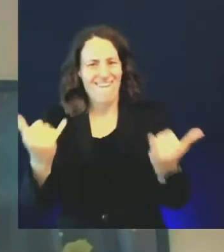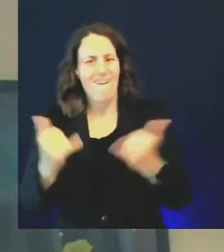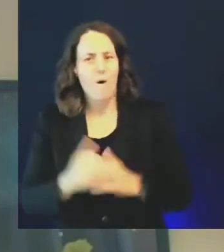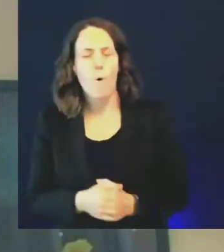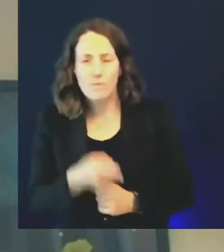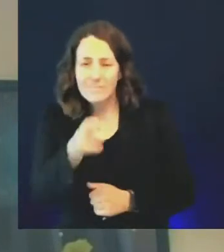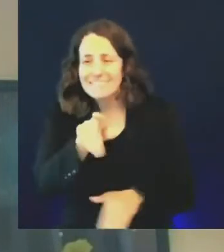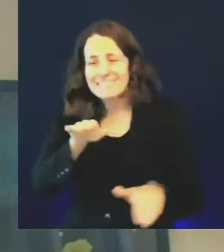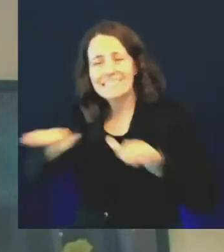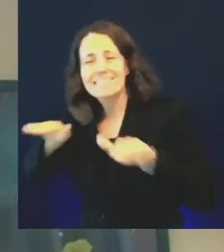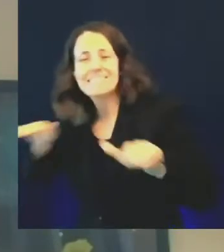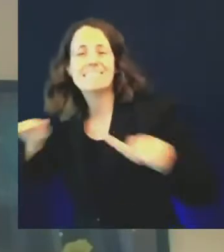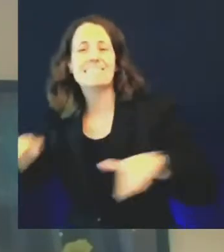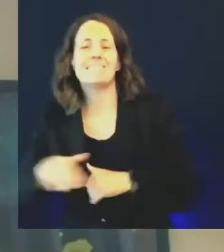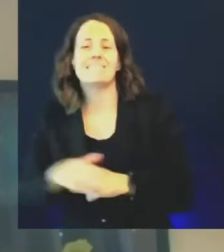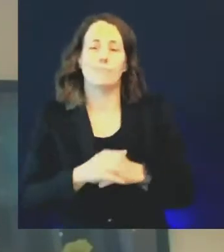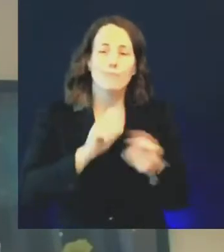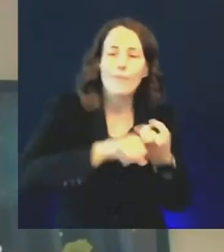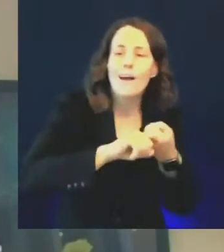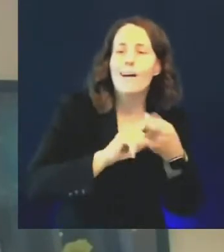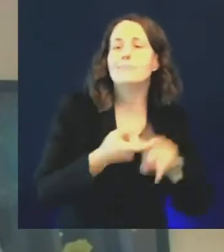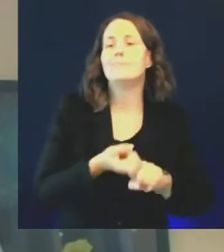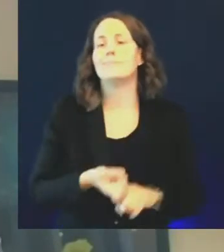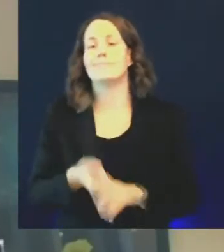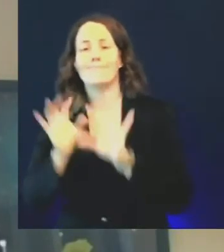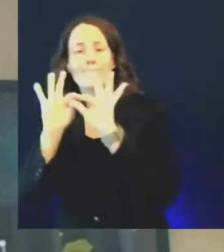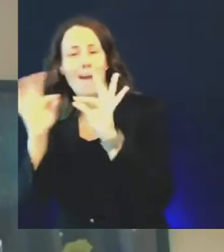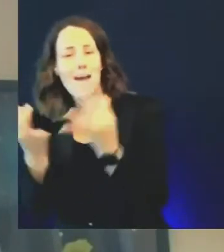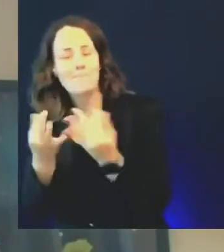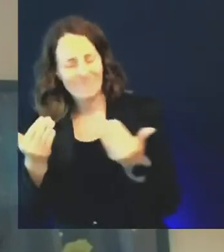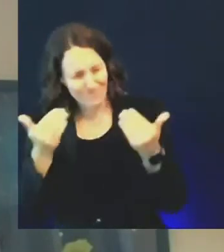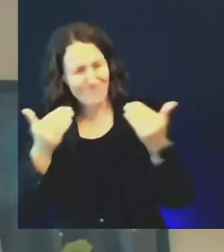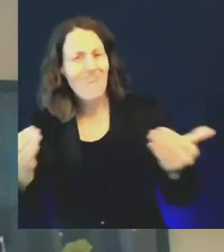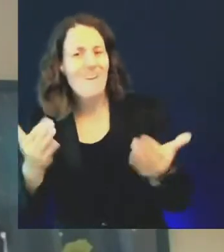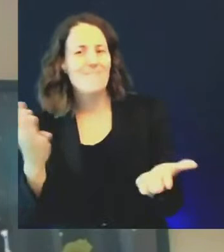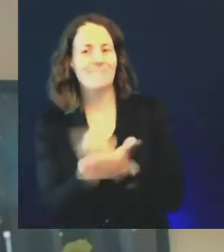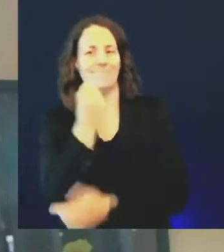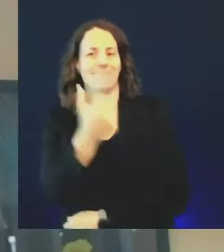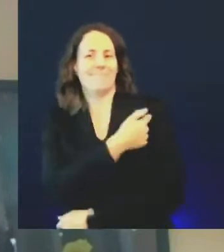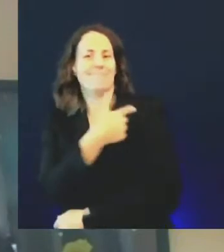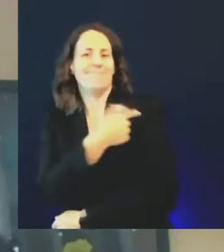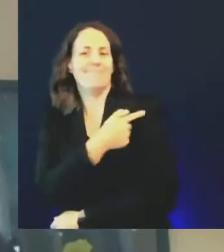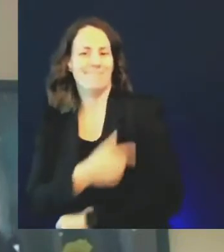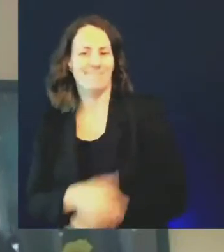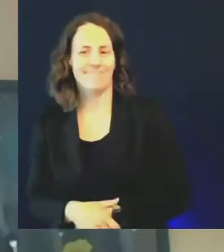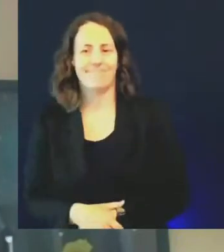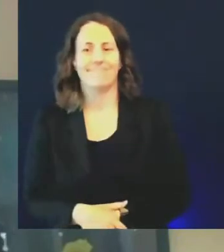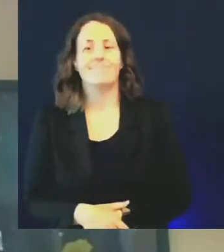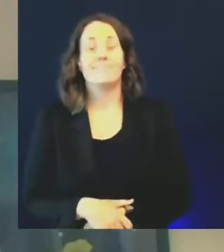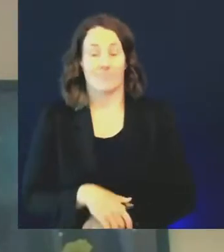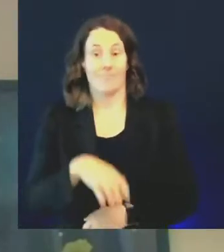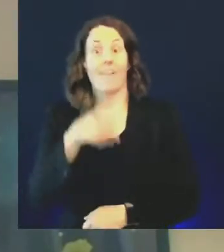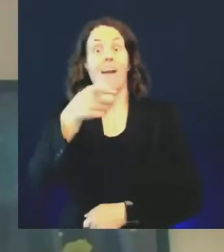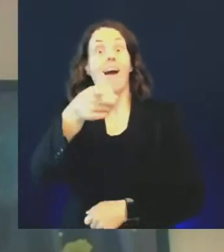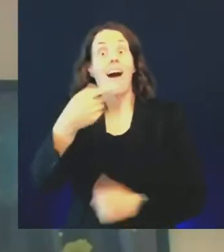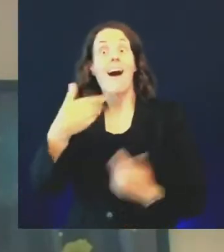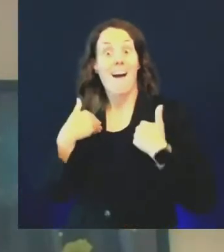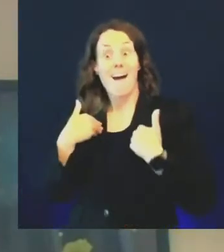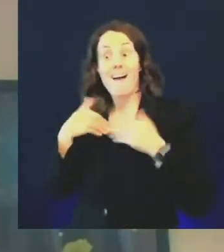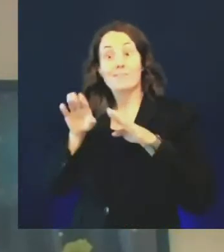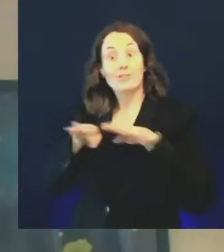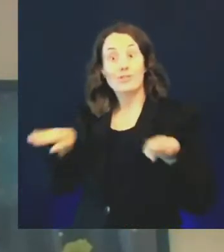vaccinated too. If you have children who are eligible, 12 years old and older, please get